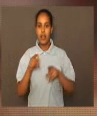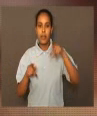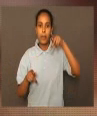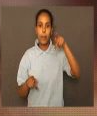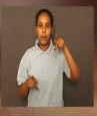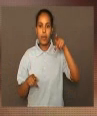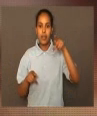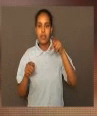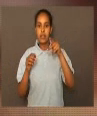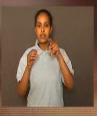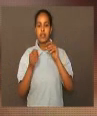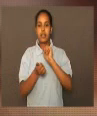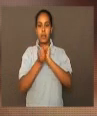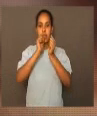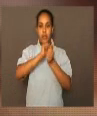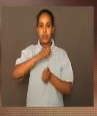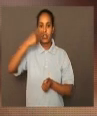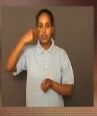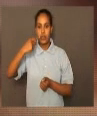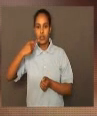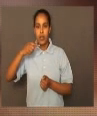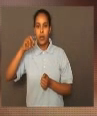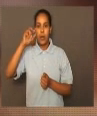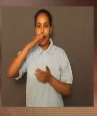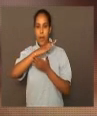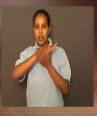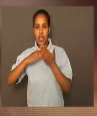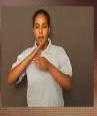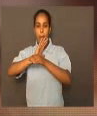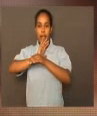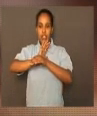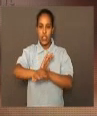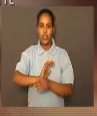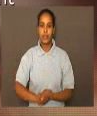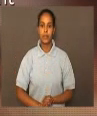P subscript G is the partial pressure.